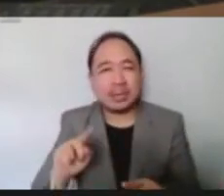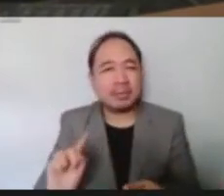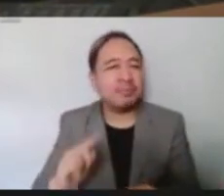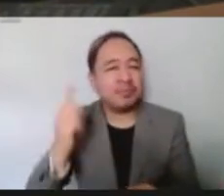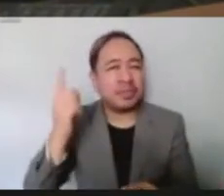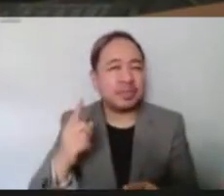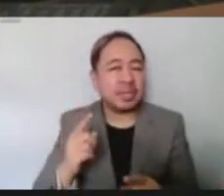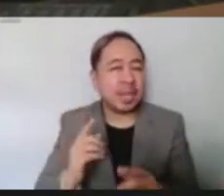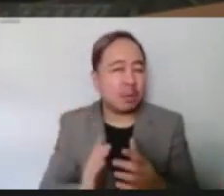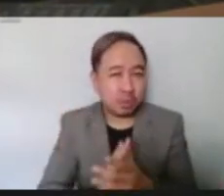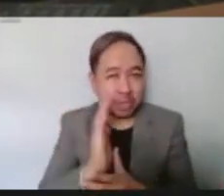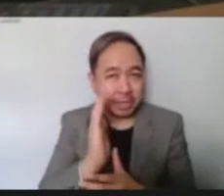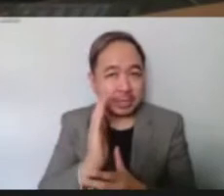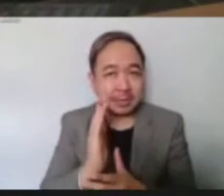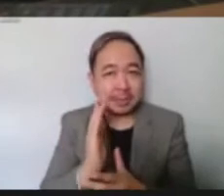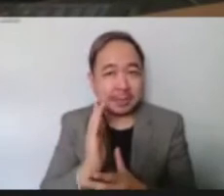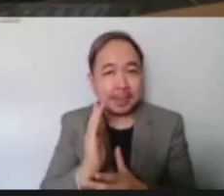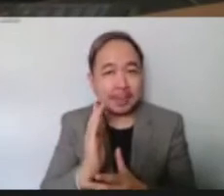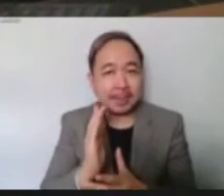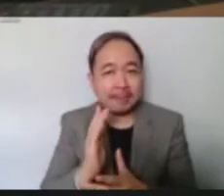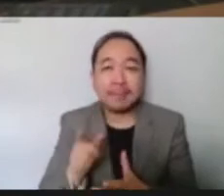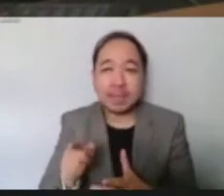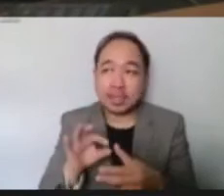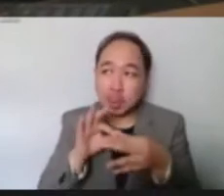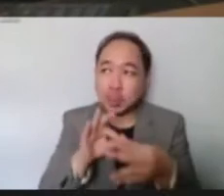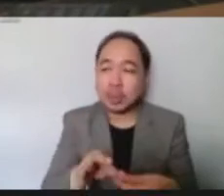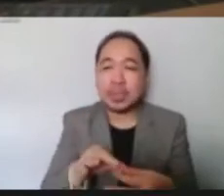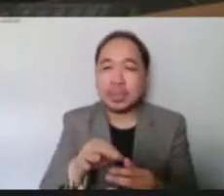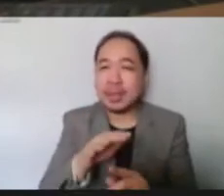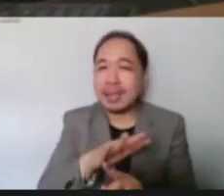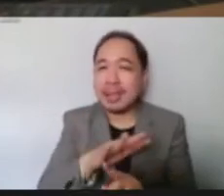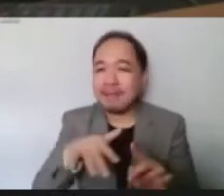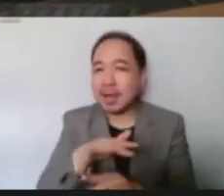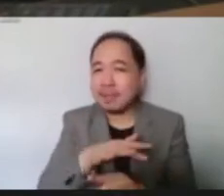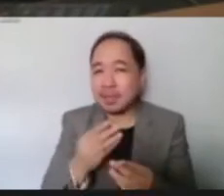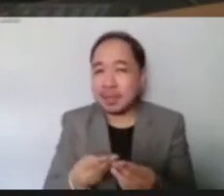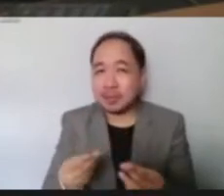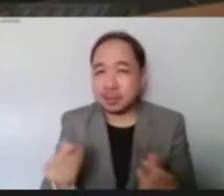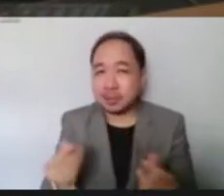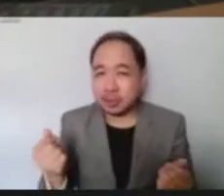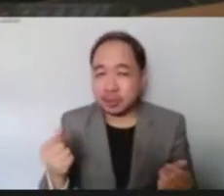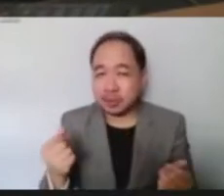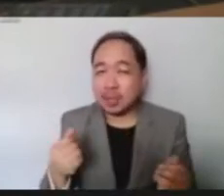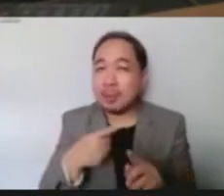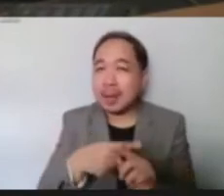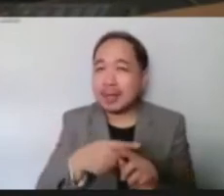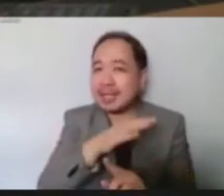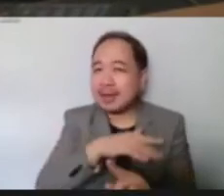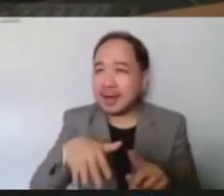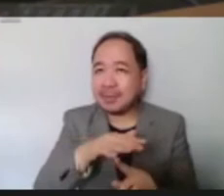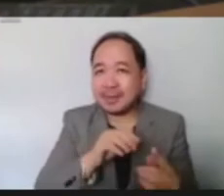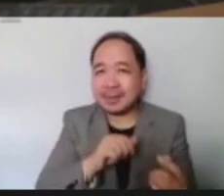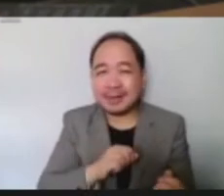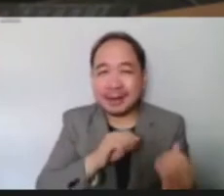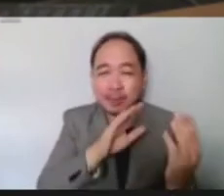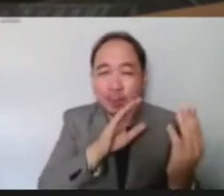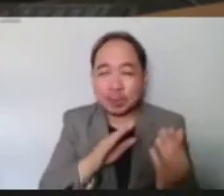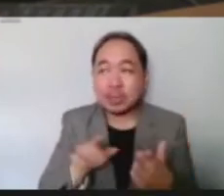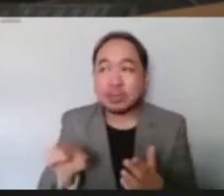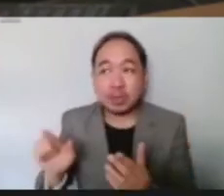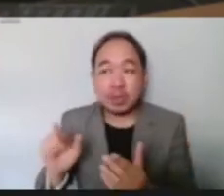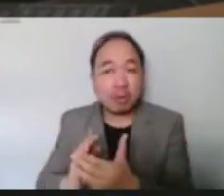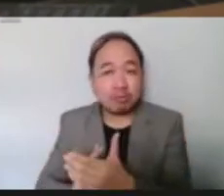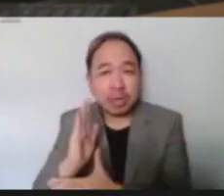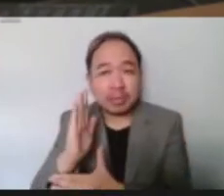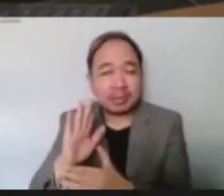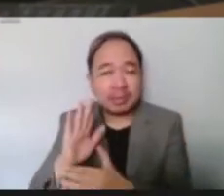rights which promotes to nature-based Solutions and environment-based approach rooted in the rights practices and